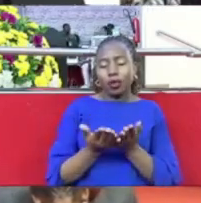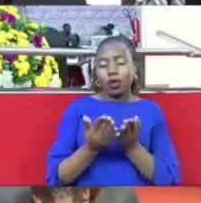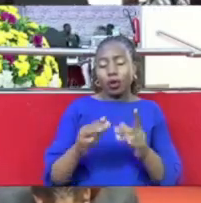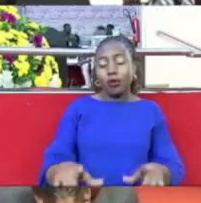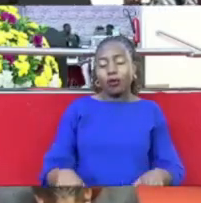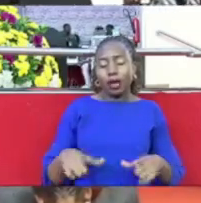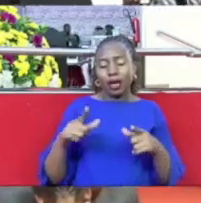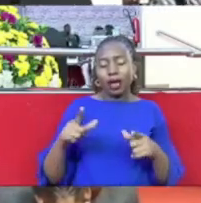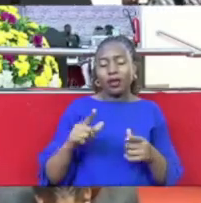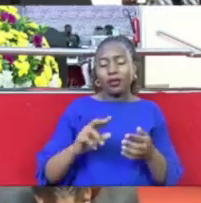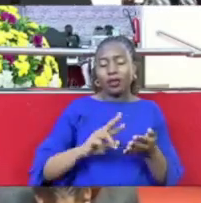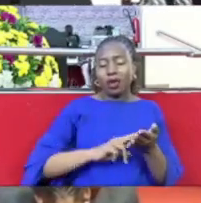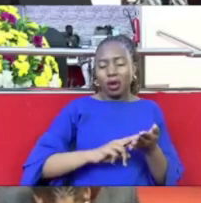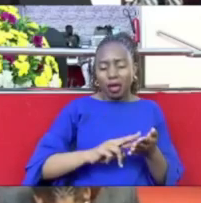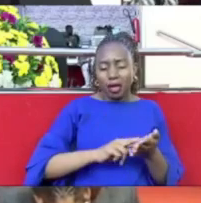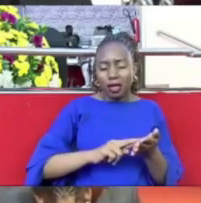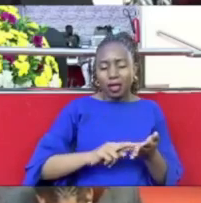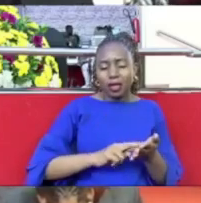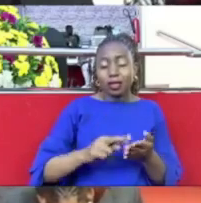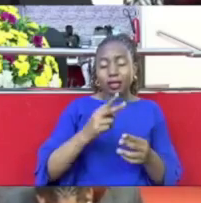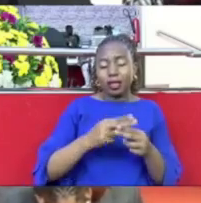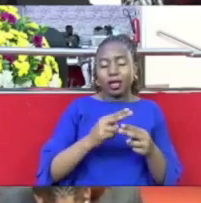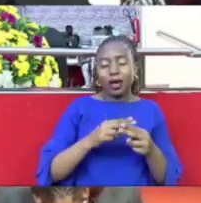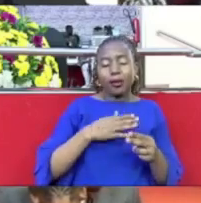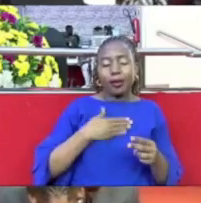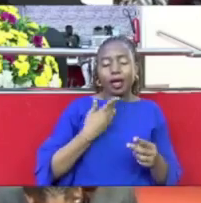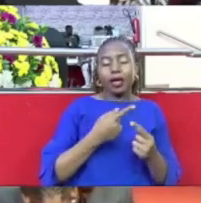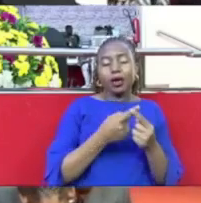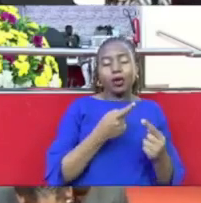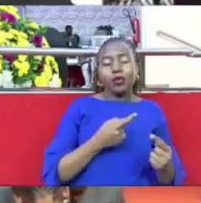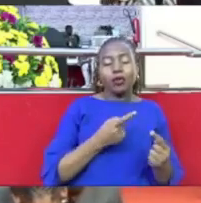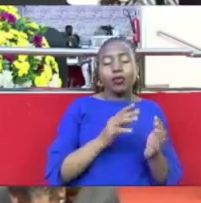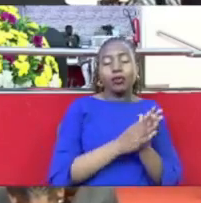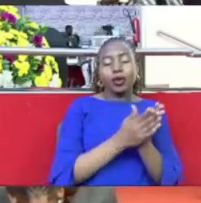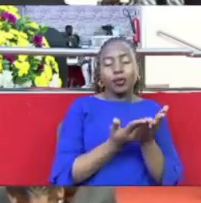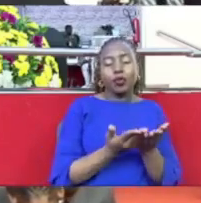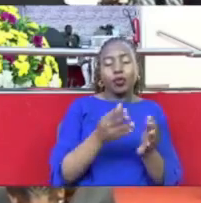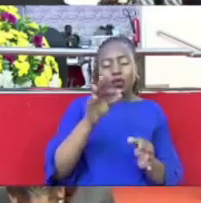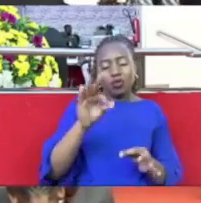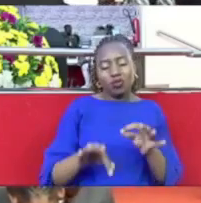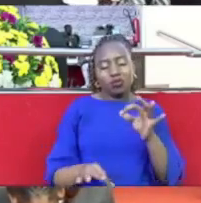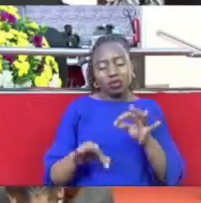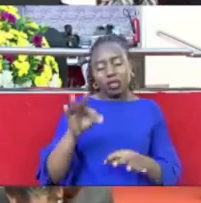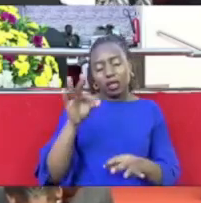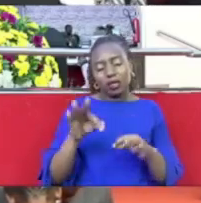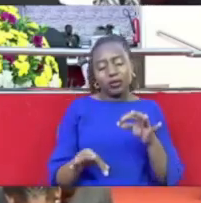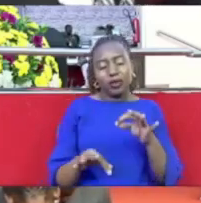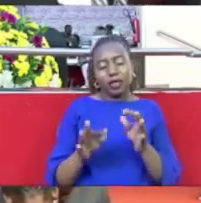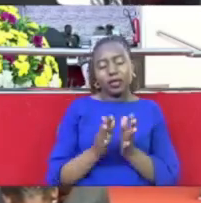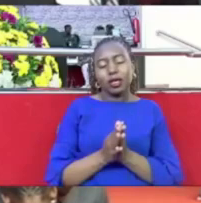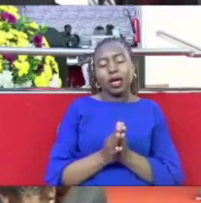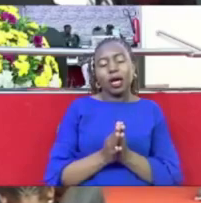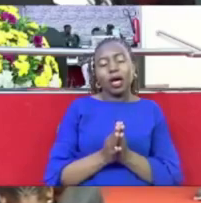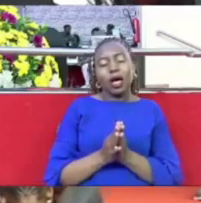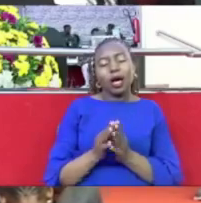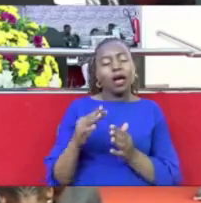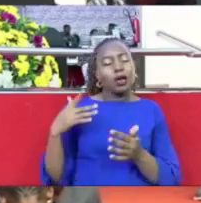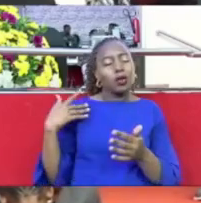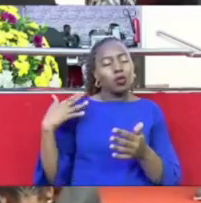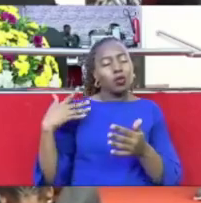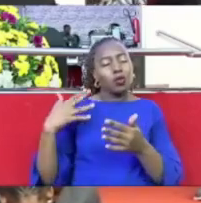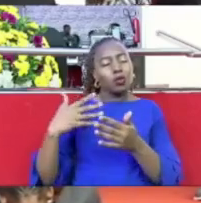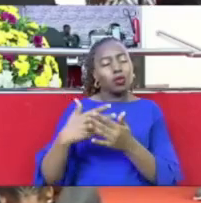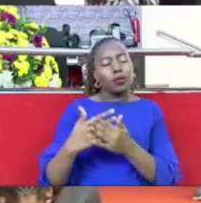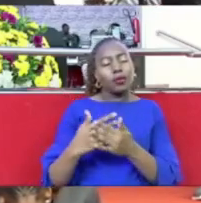Erase my name. Erase my name in the book of condemnation. In the book of condemnation. And walk with me. And walk with me